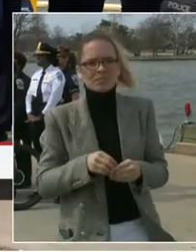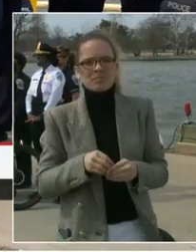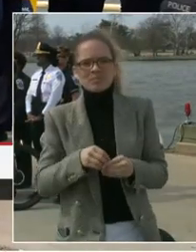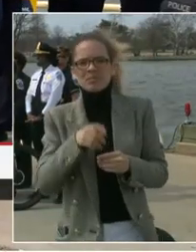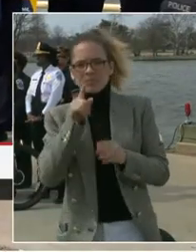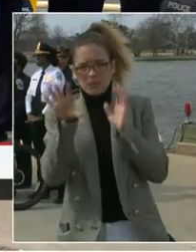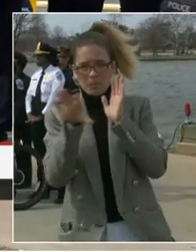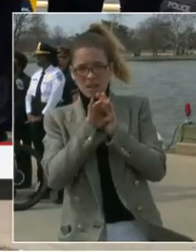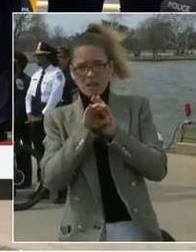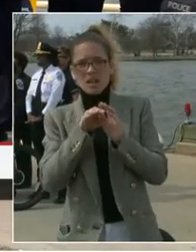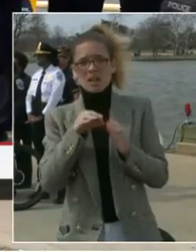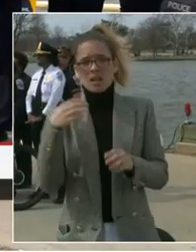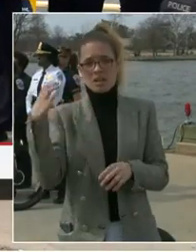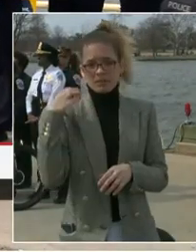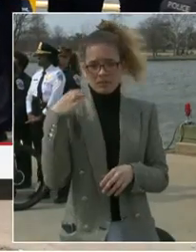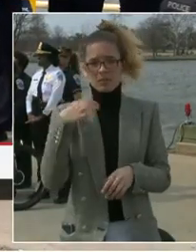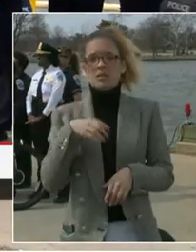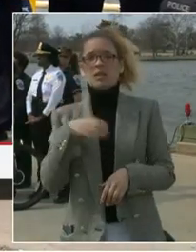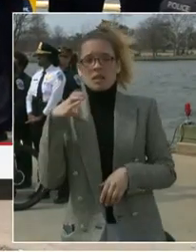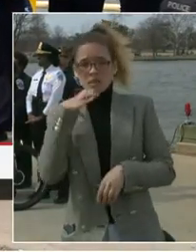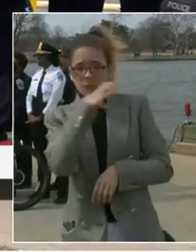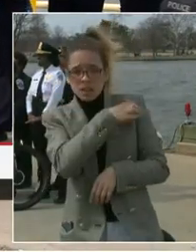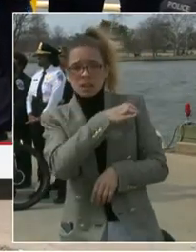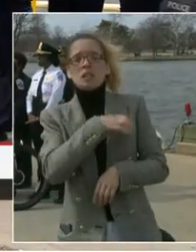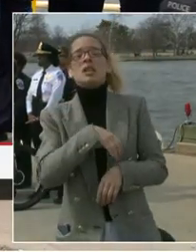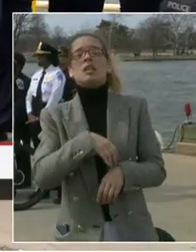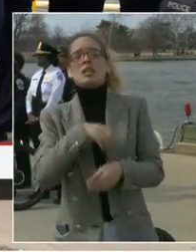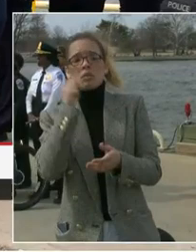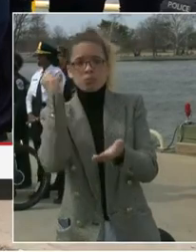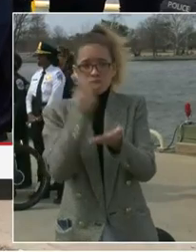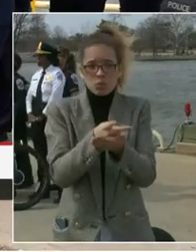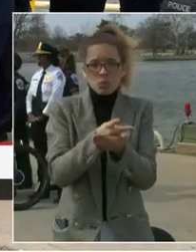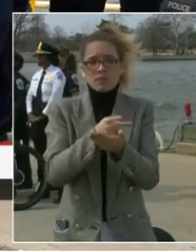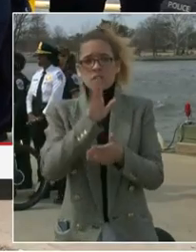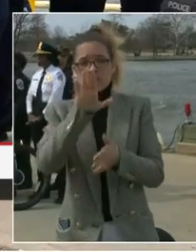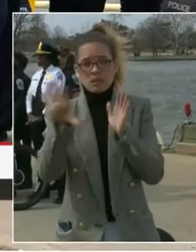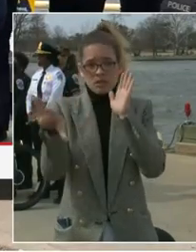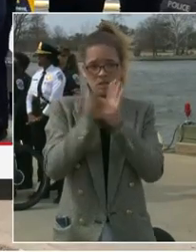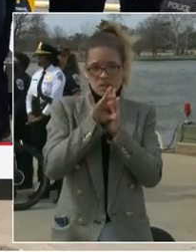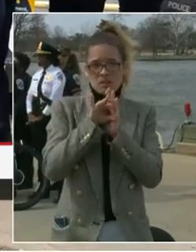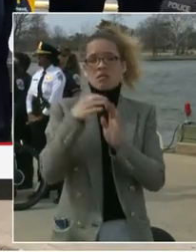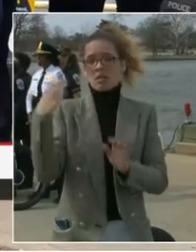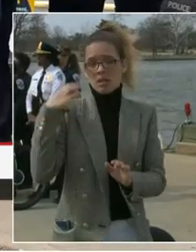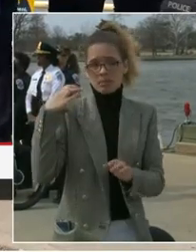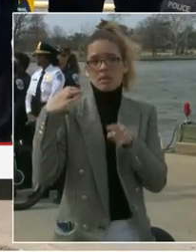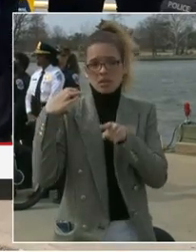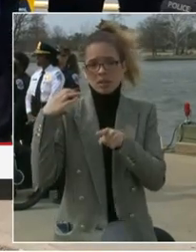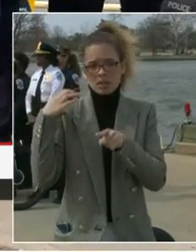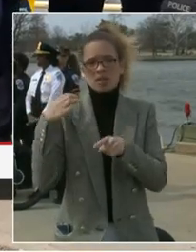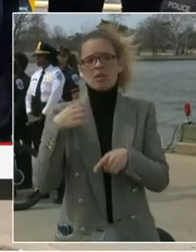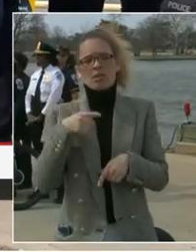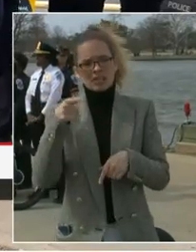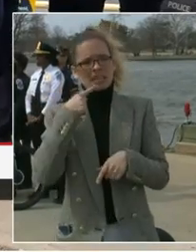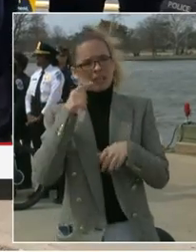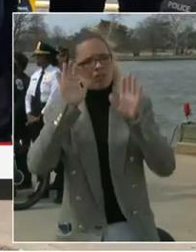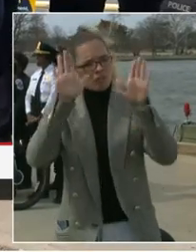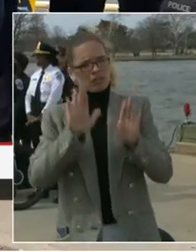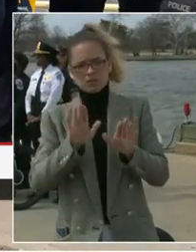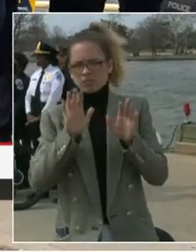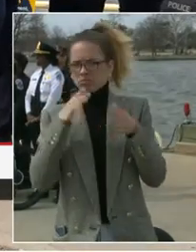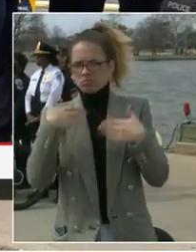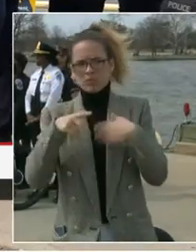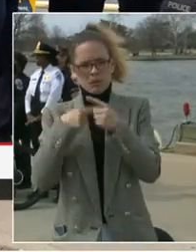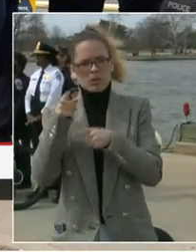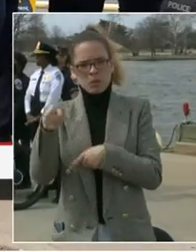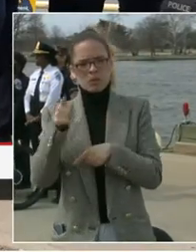Council unanimously approved your selection as Chief. They say great things about you, but they have not supported your call